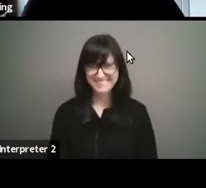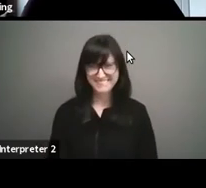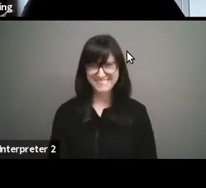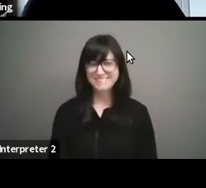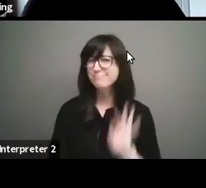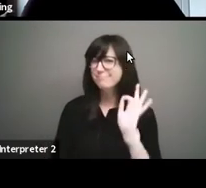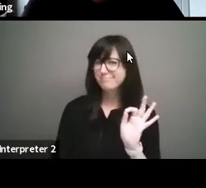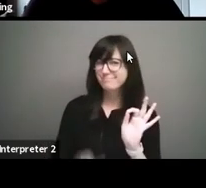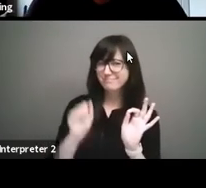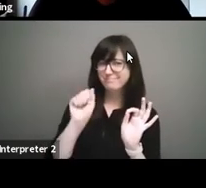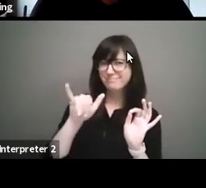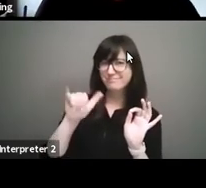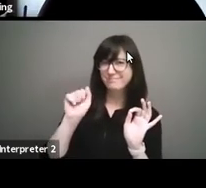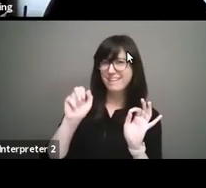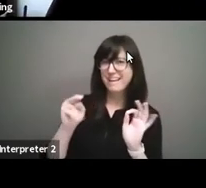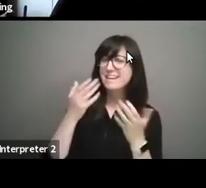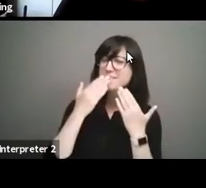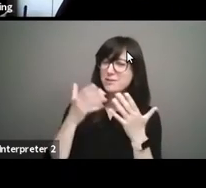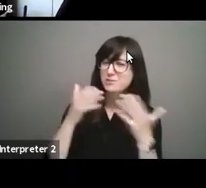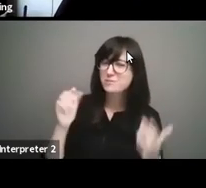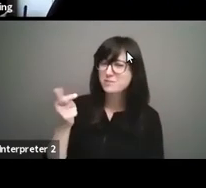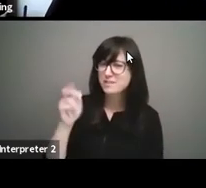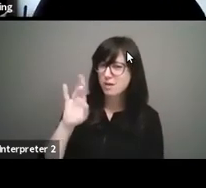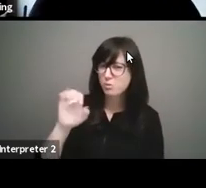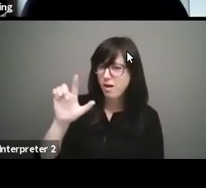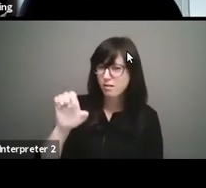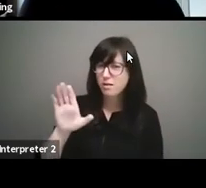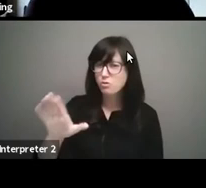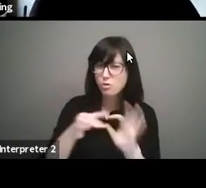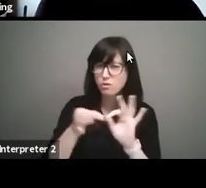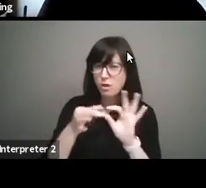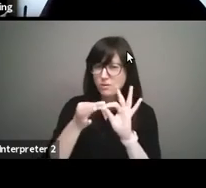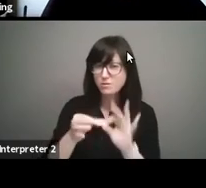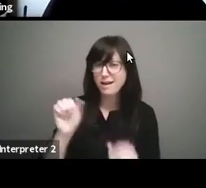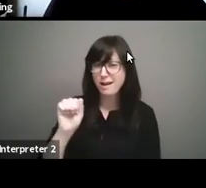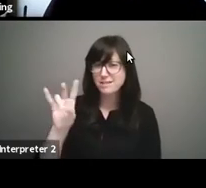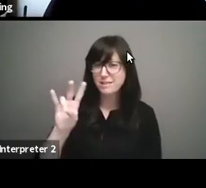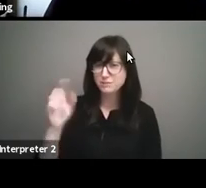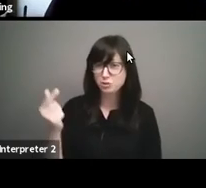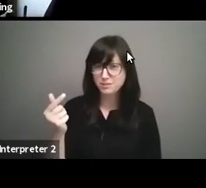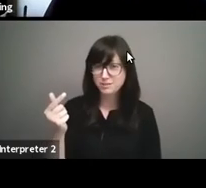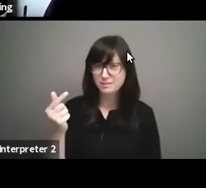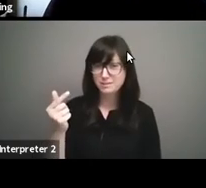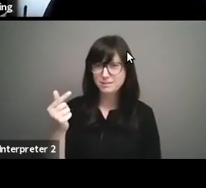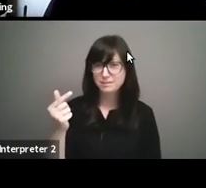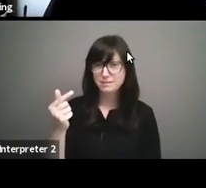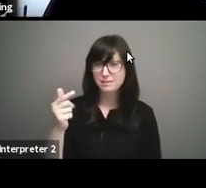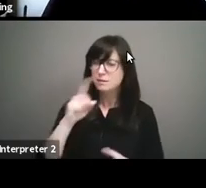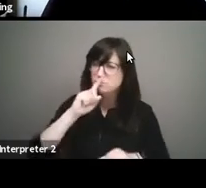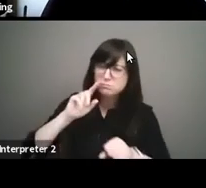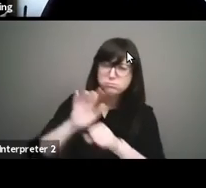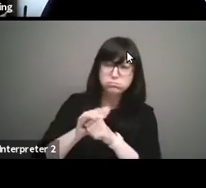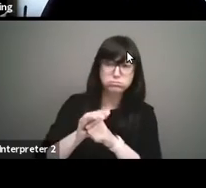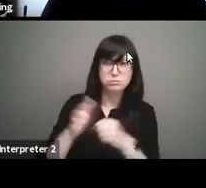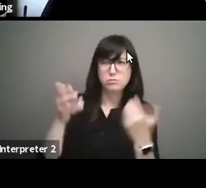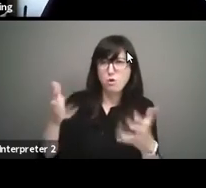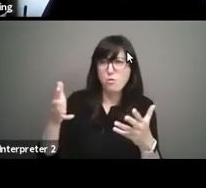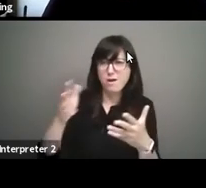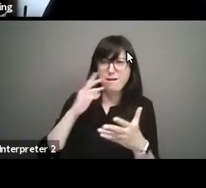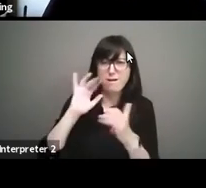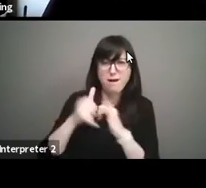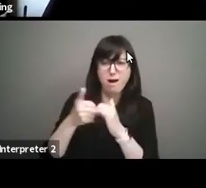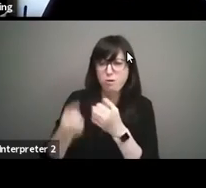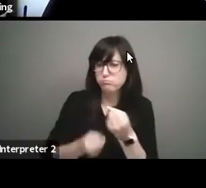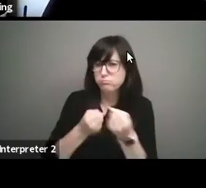Amazing, thank you so much, Gabrielle. What you shared with us about A7G's commitments already to